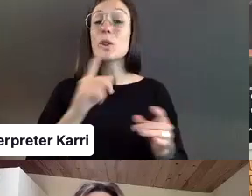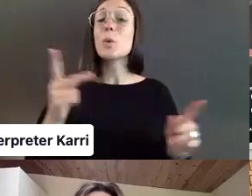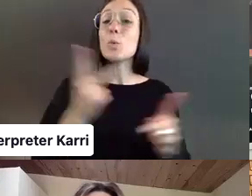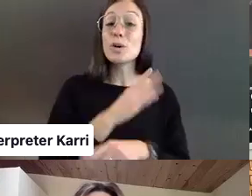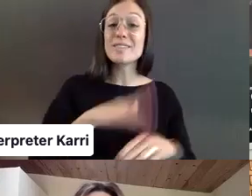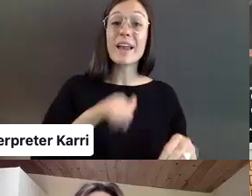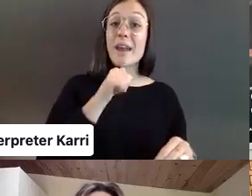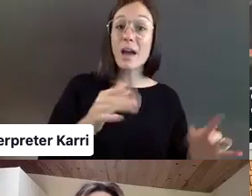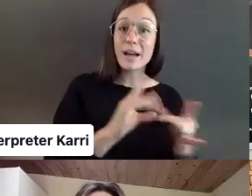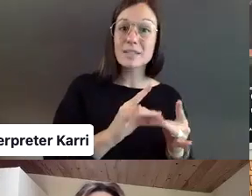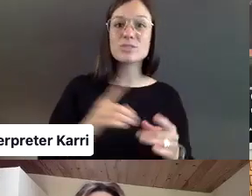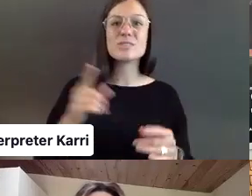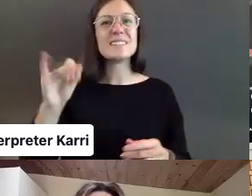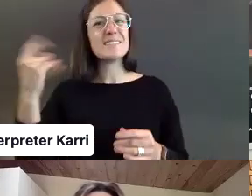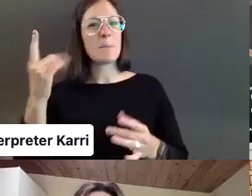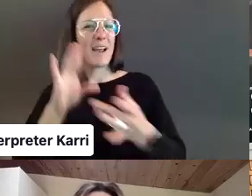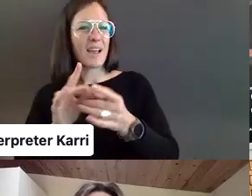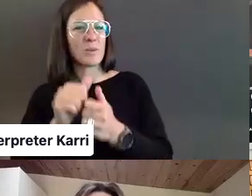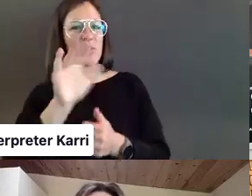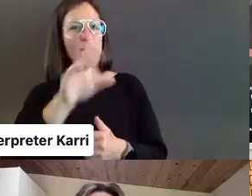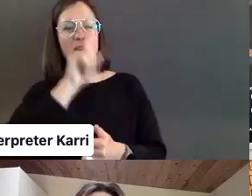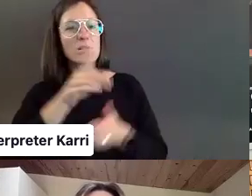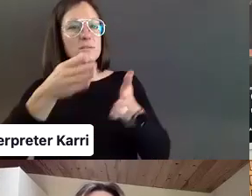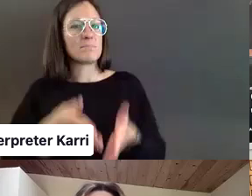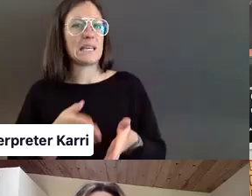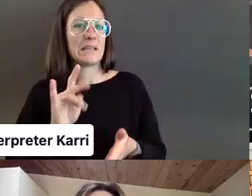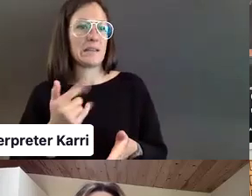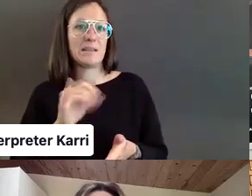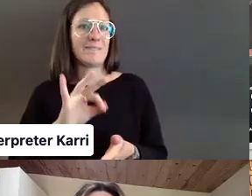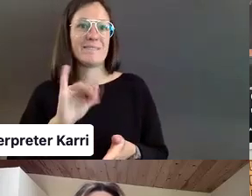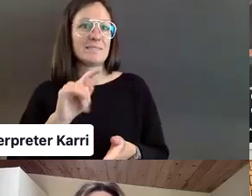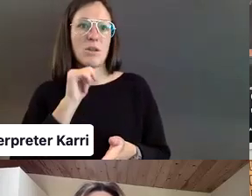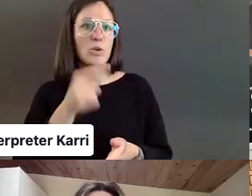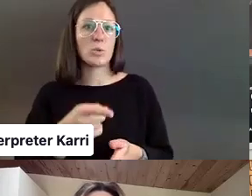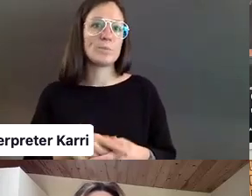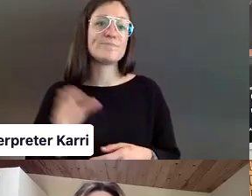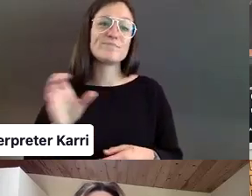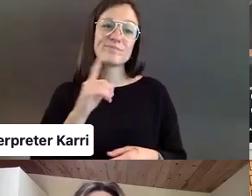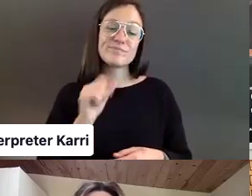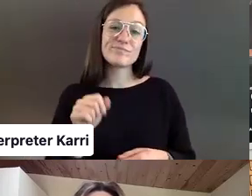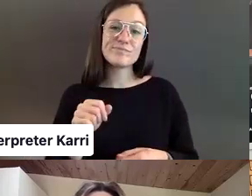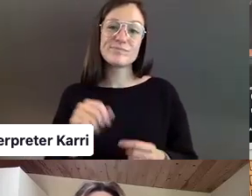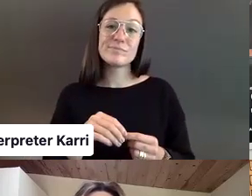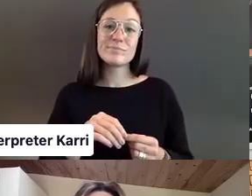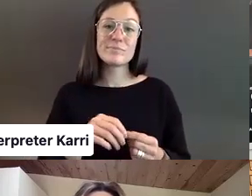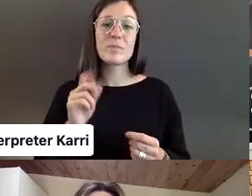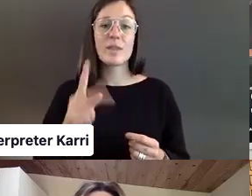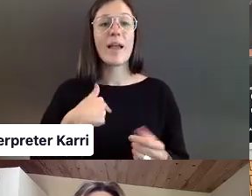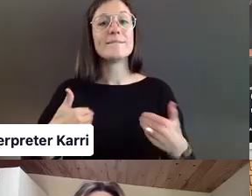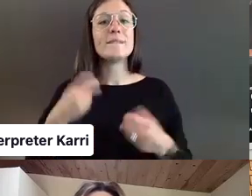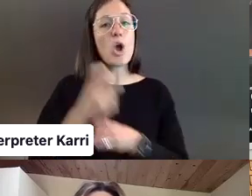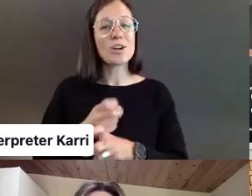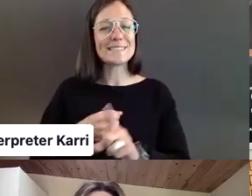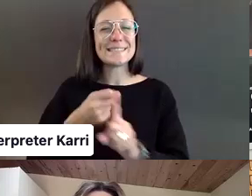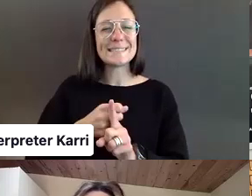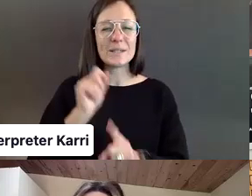that like isn't false, is not actually you. Yeah. Well, I've got a hard-hitting question here. I